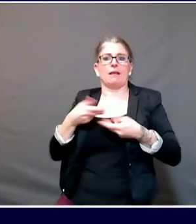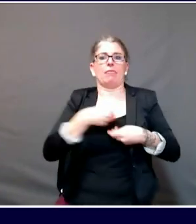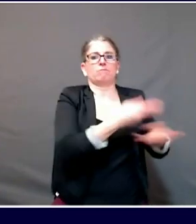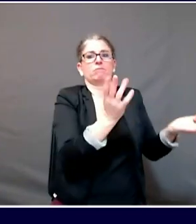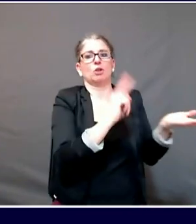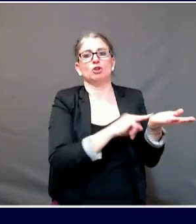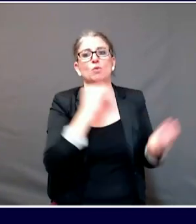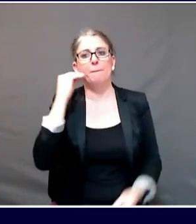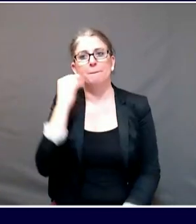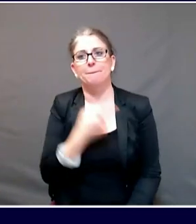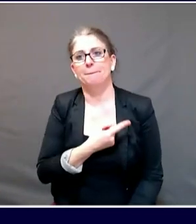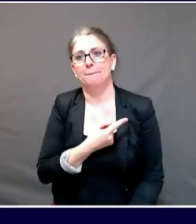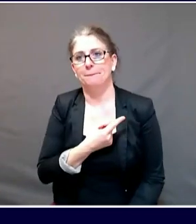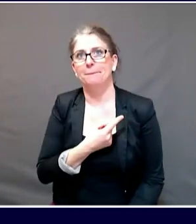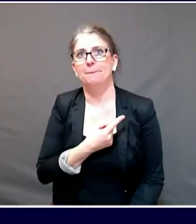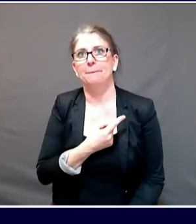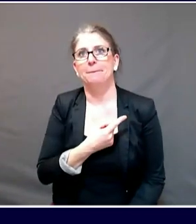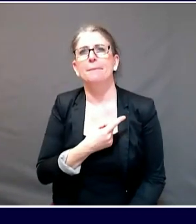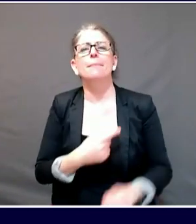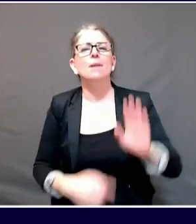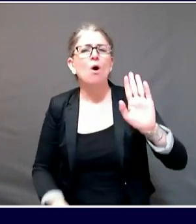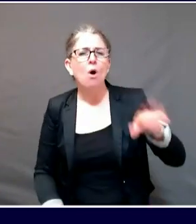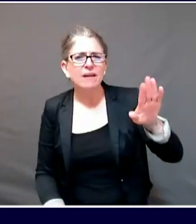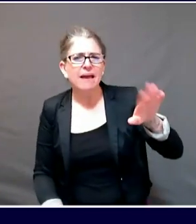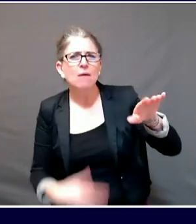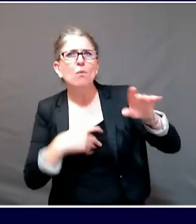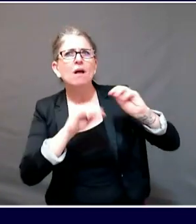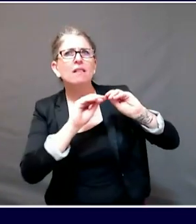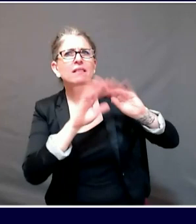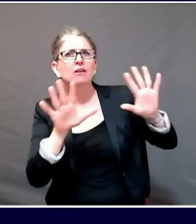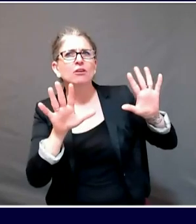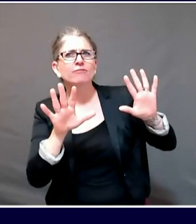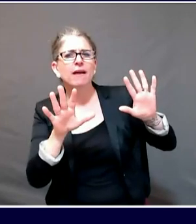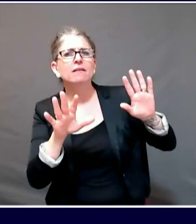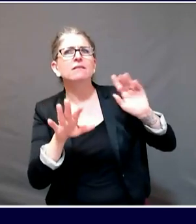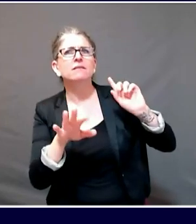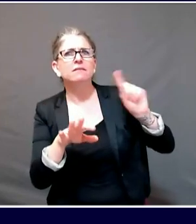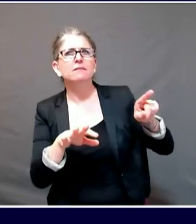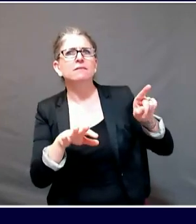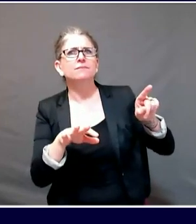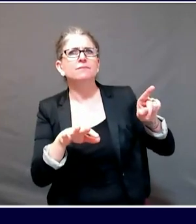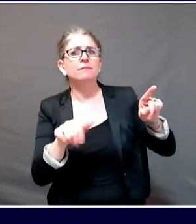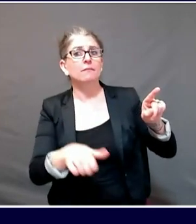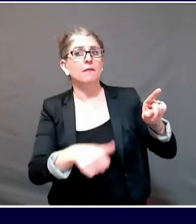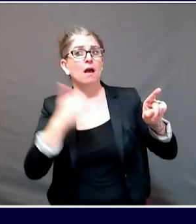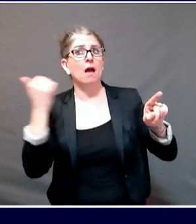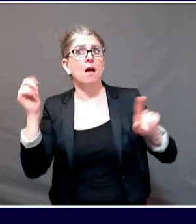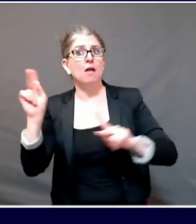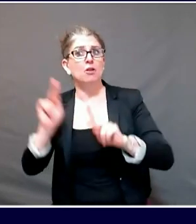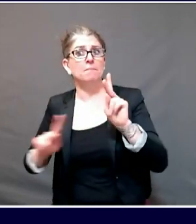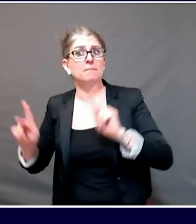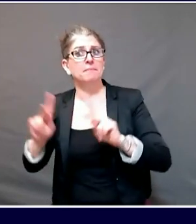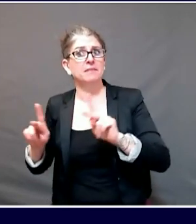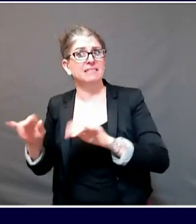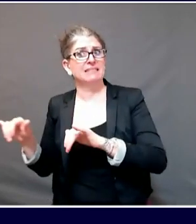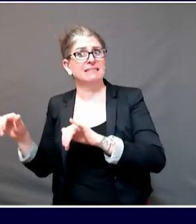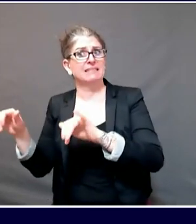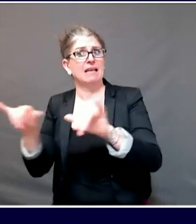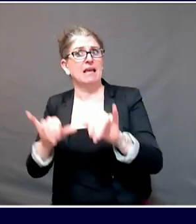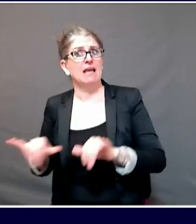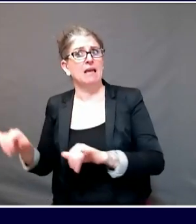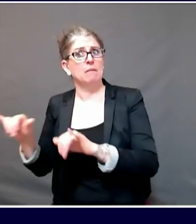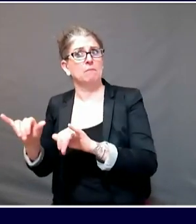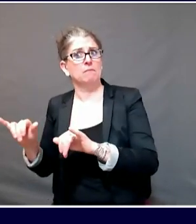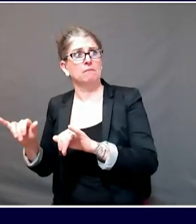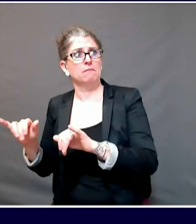this is dangerous speculation, but it is informed by some of the epidemiology that we've seen with other infectious